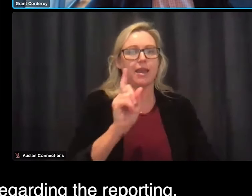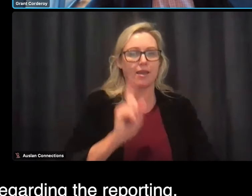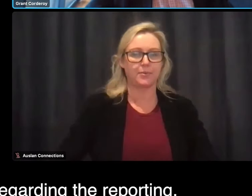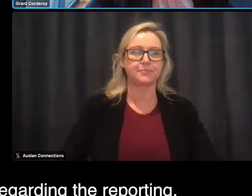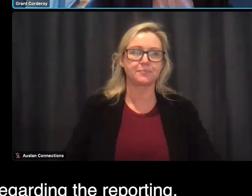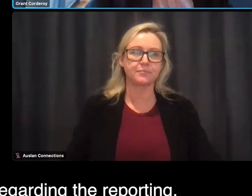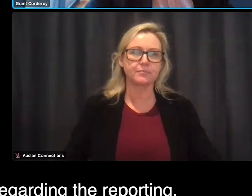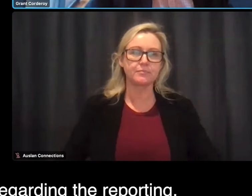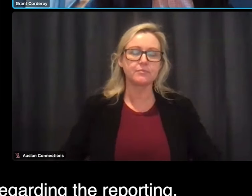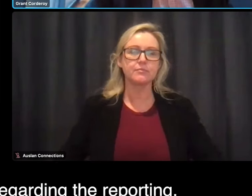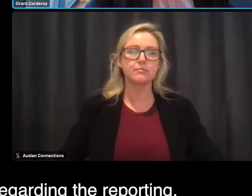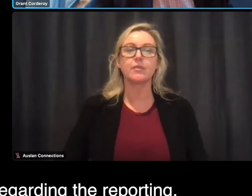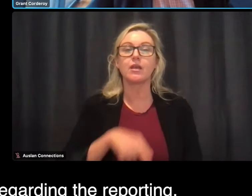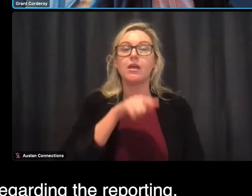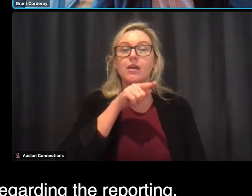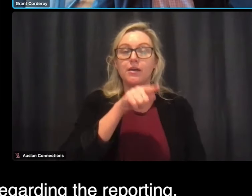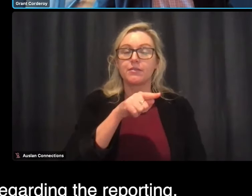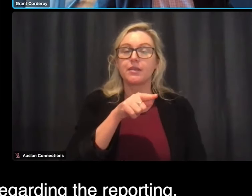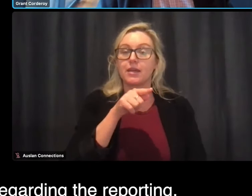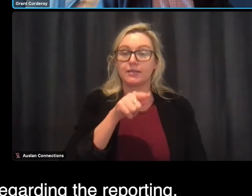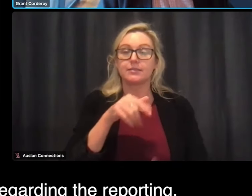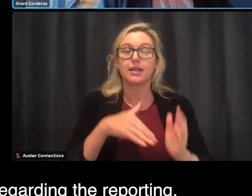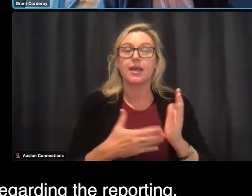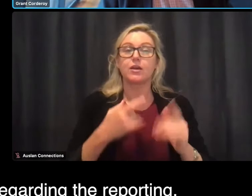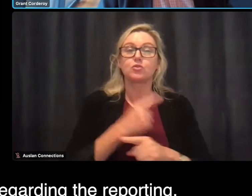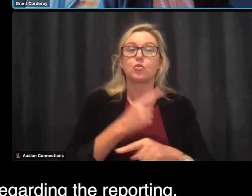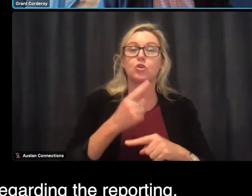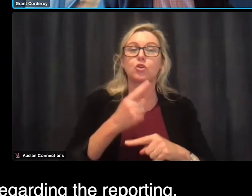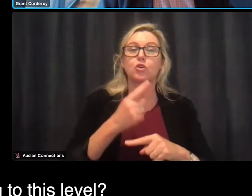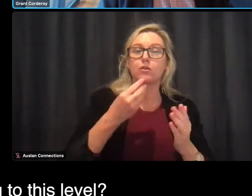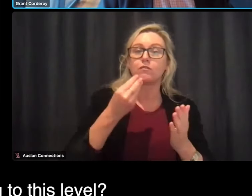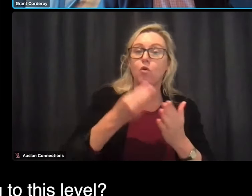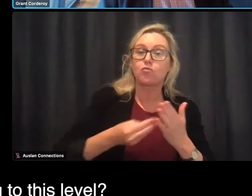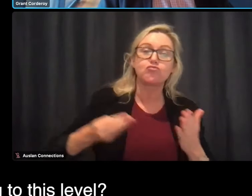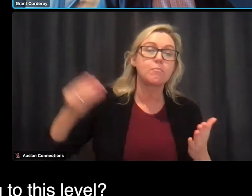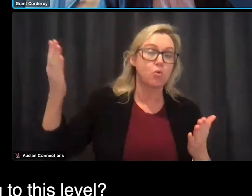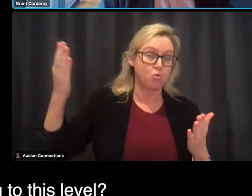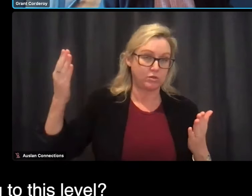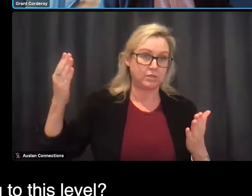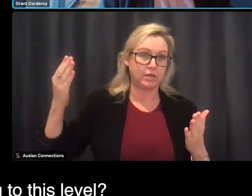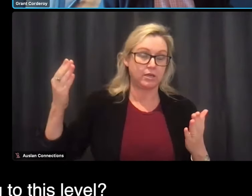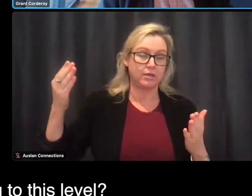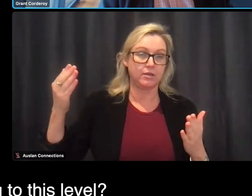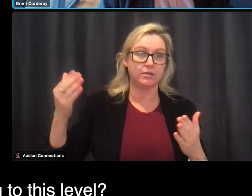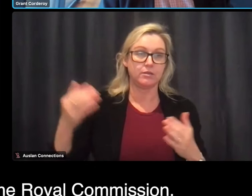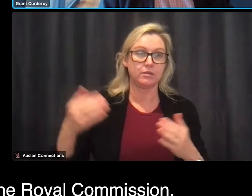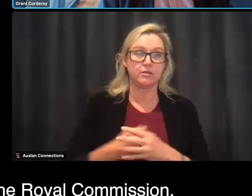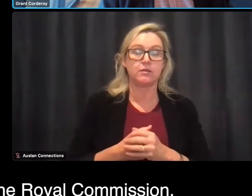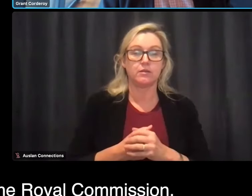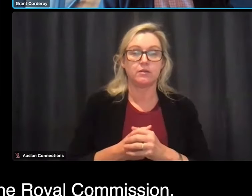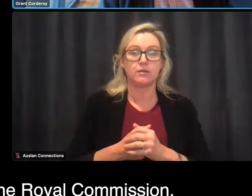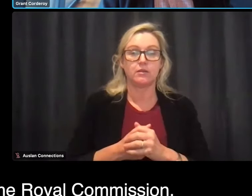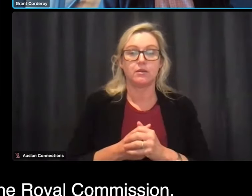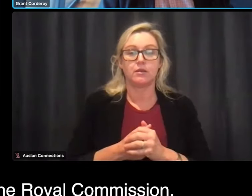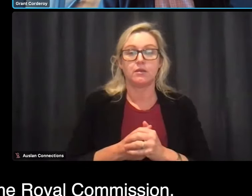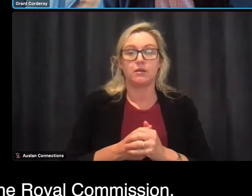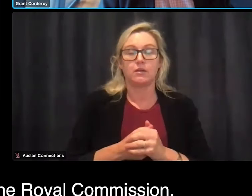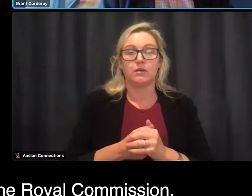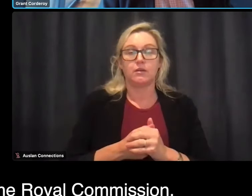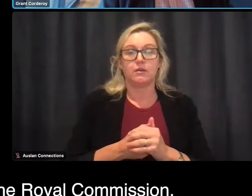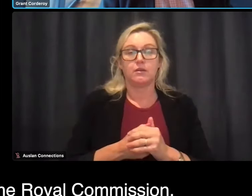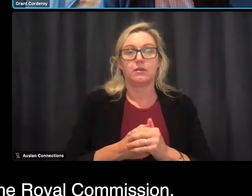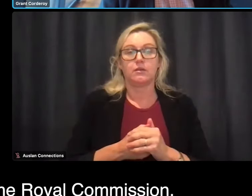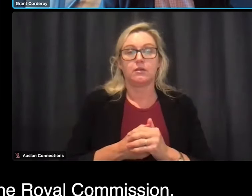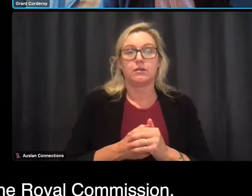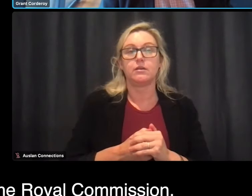the next slide is again regarding the reporting. Why are we getting to this level? Our first port of call is